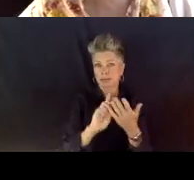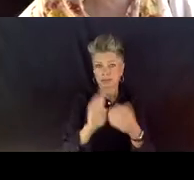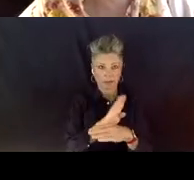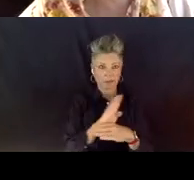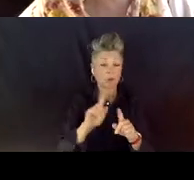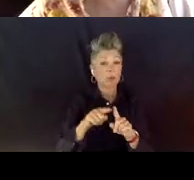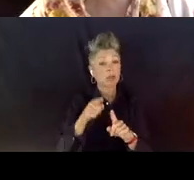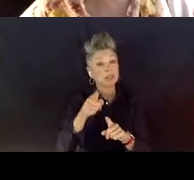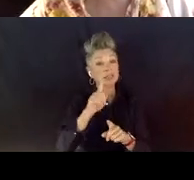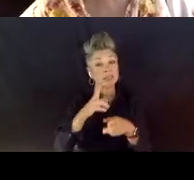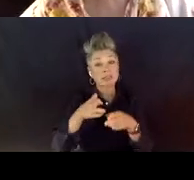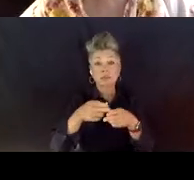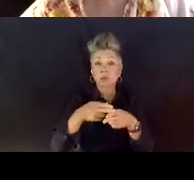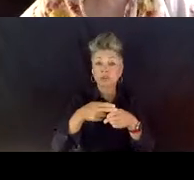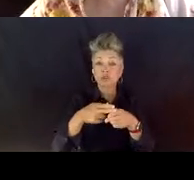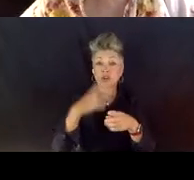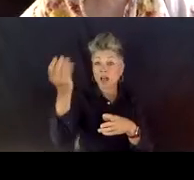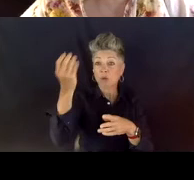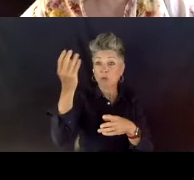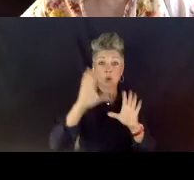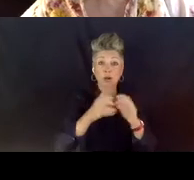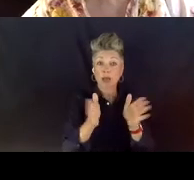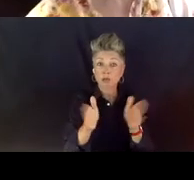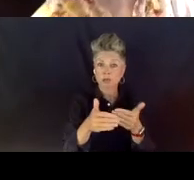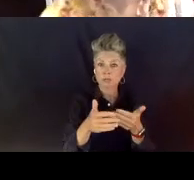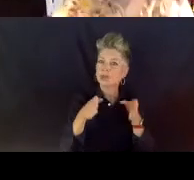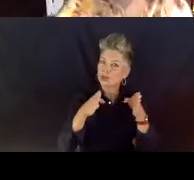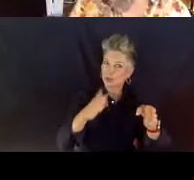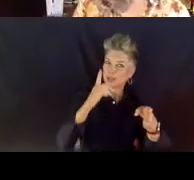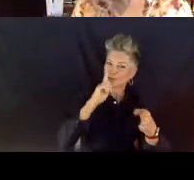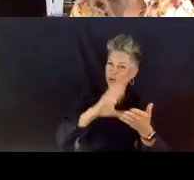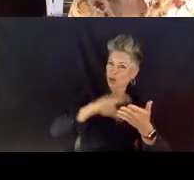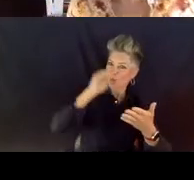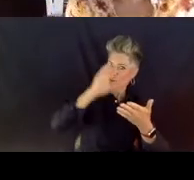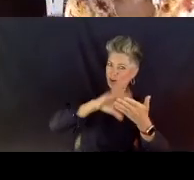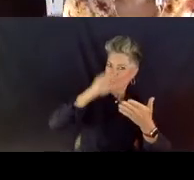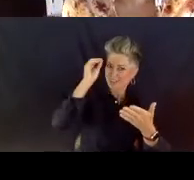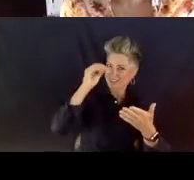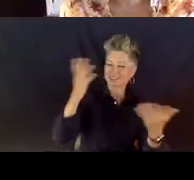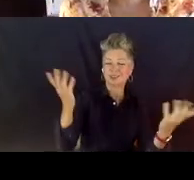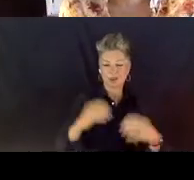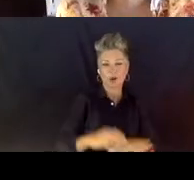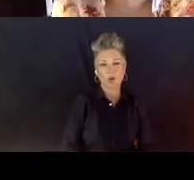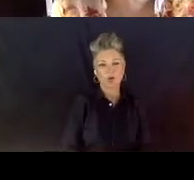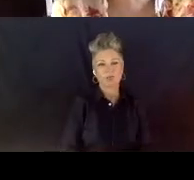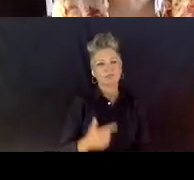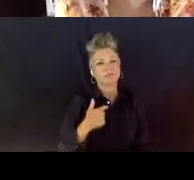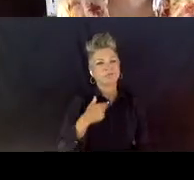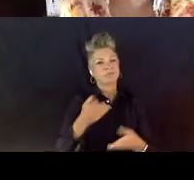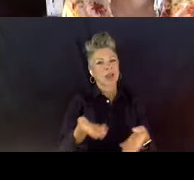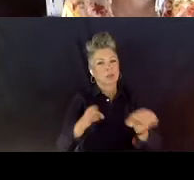provisional outdoor classroom. So streets for learning. So I would finish with a quote